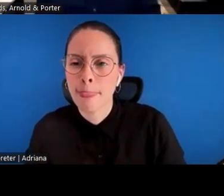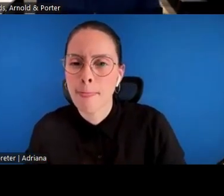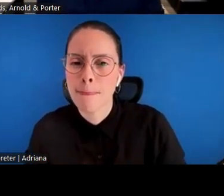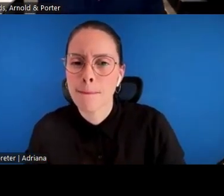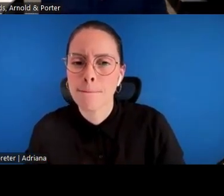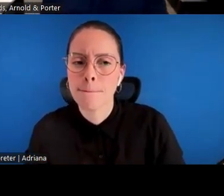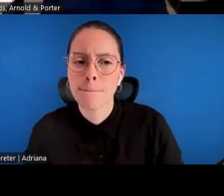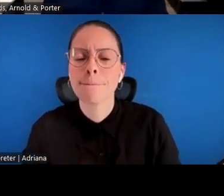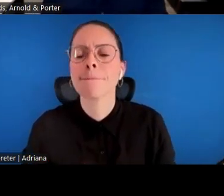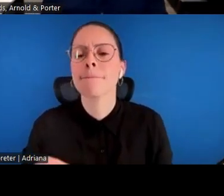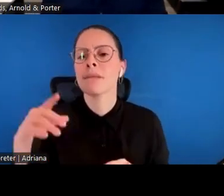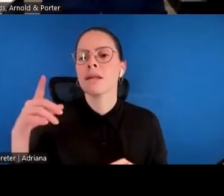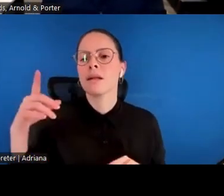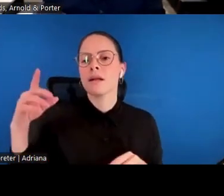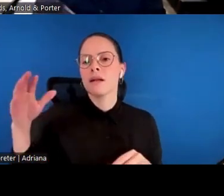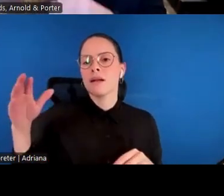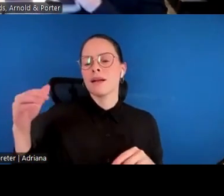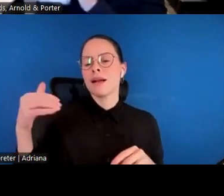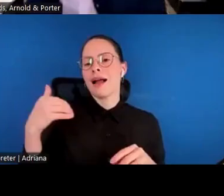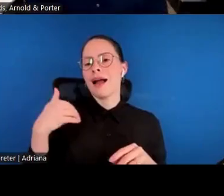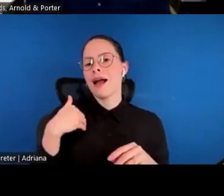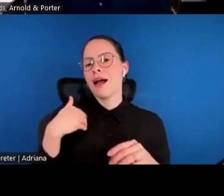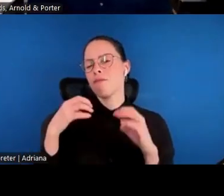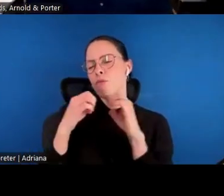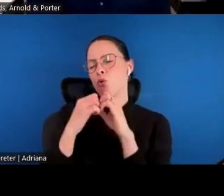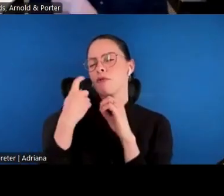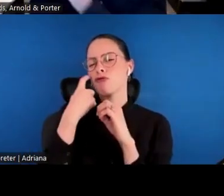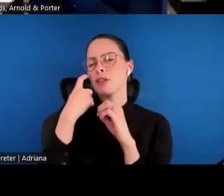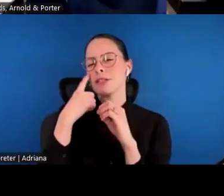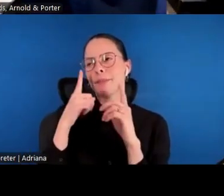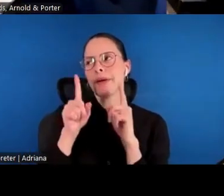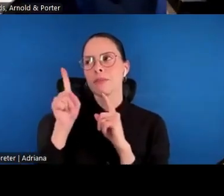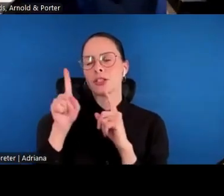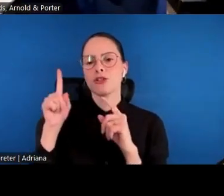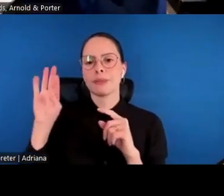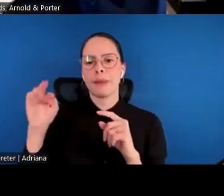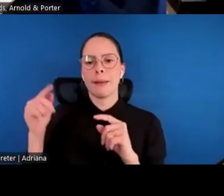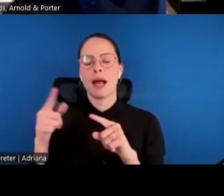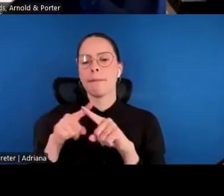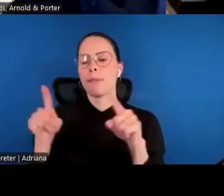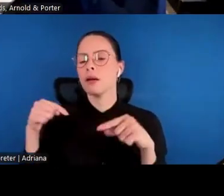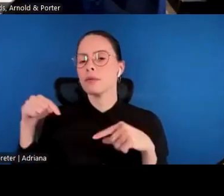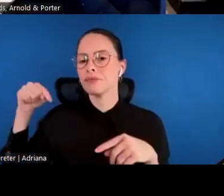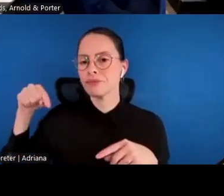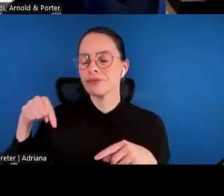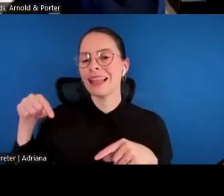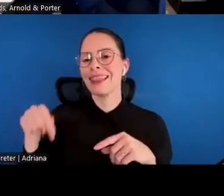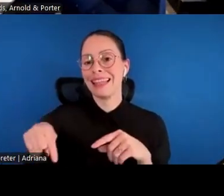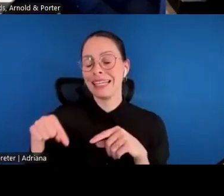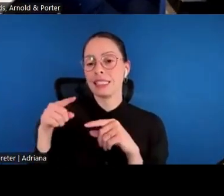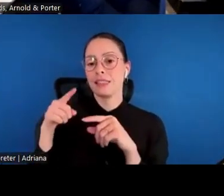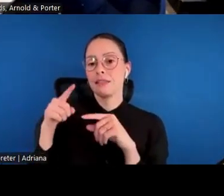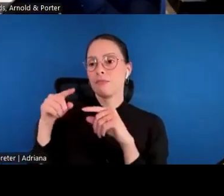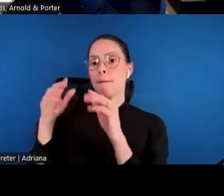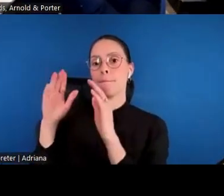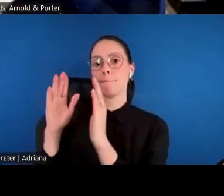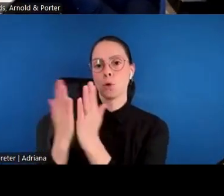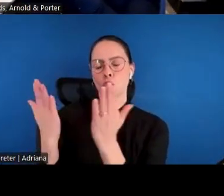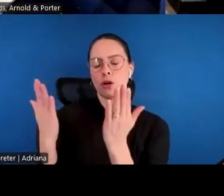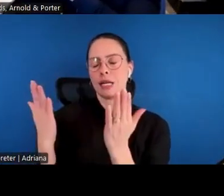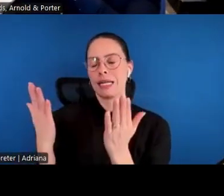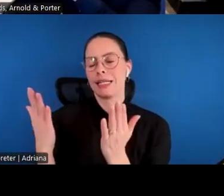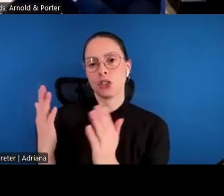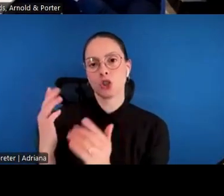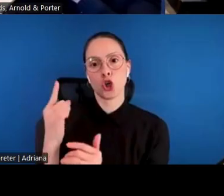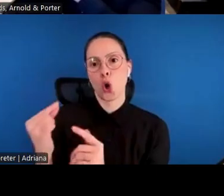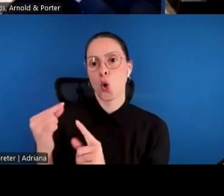one that came out 2024. This is your go-to resource. Either purchase it if you're like me and